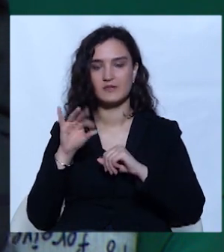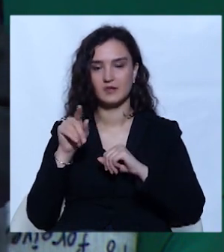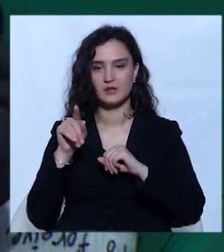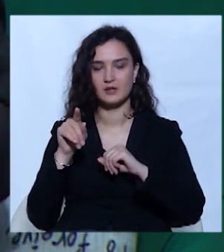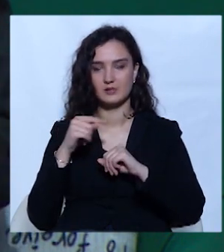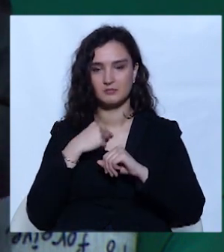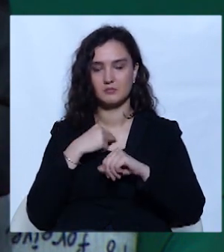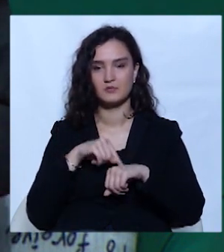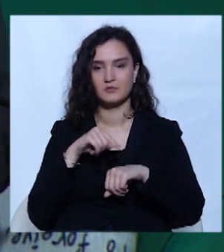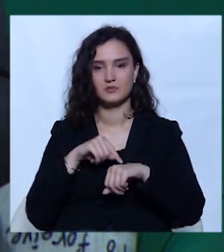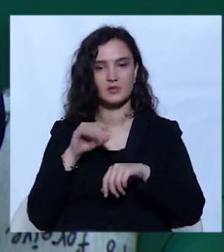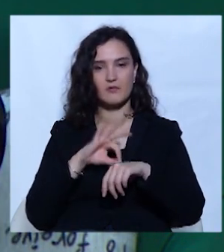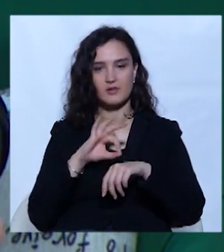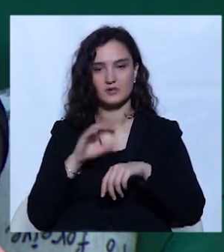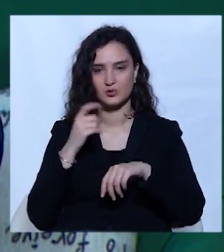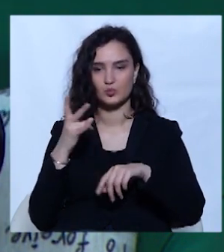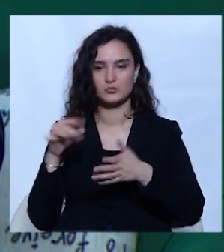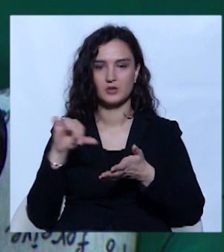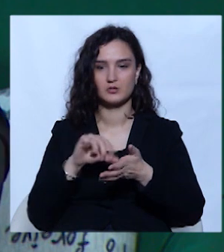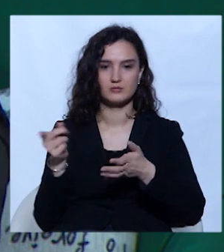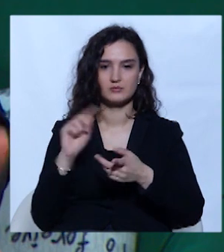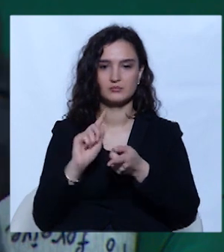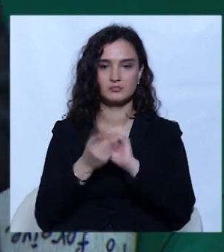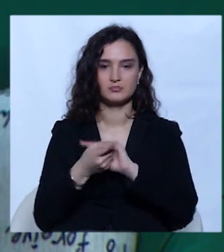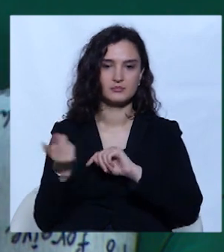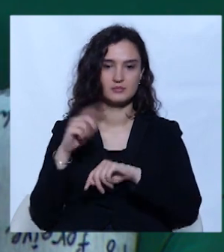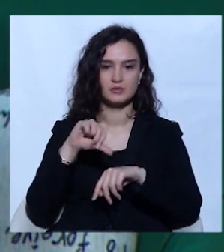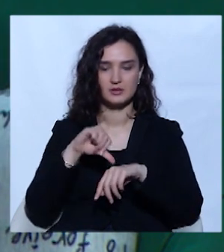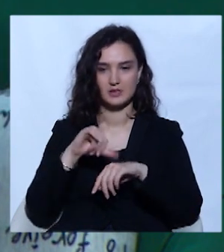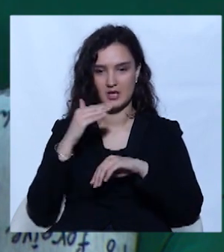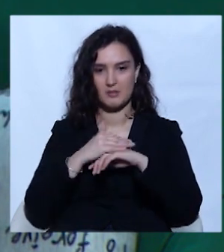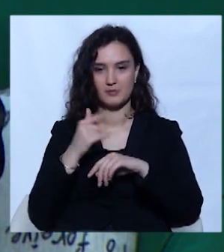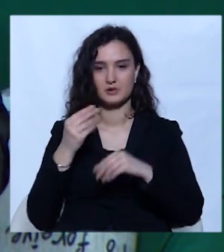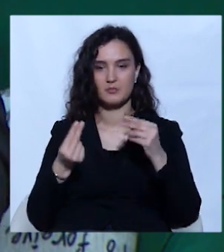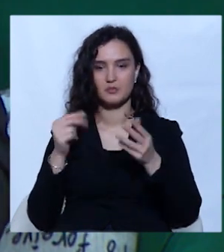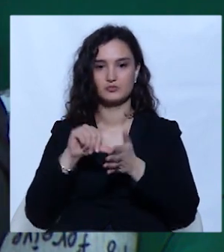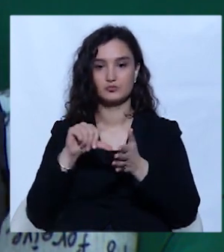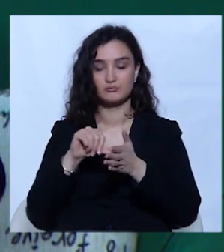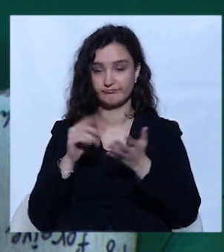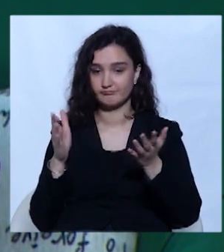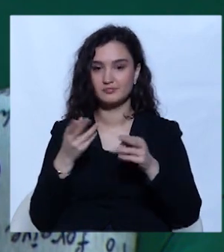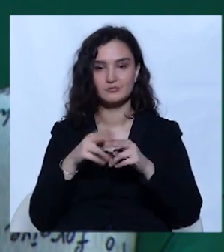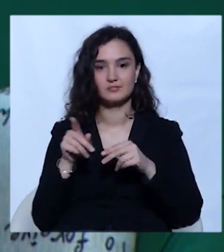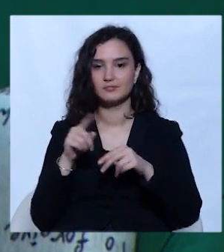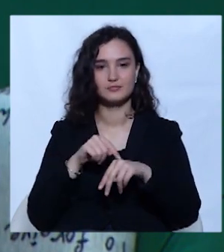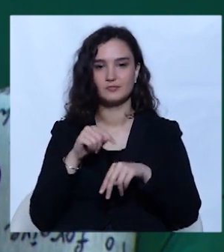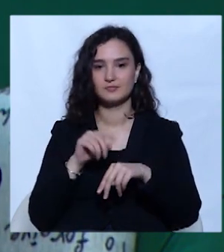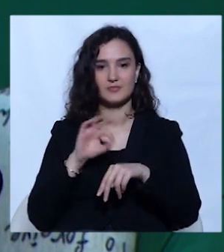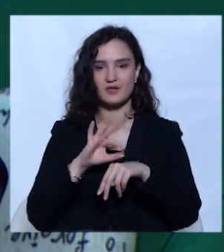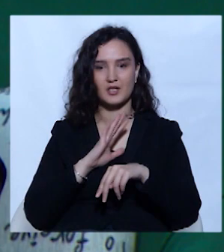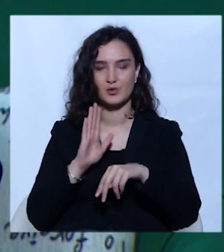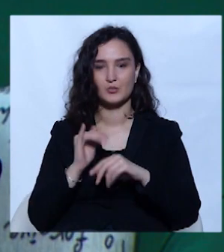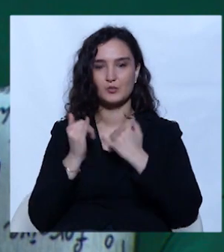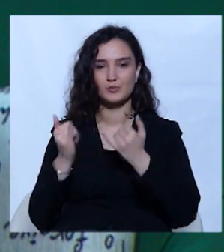Olivia, I feel really sick. I think that you should play the main part tonight and not me. Mm-hmm. Of course, she doesn't feel sick.